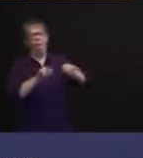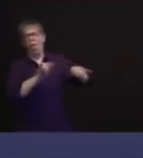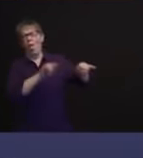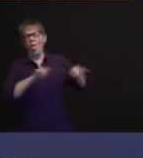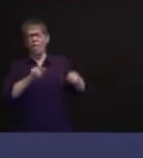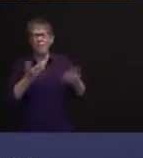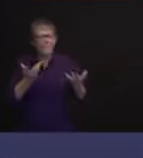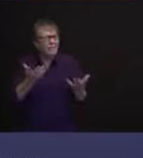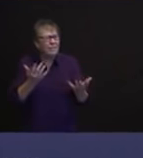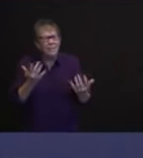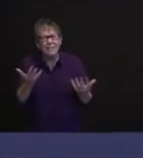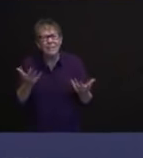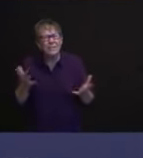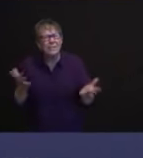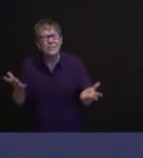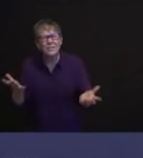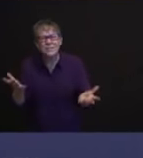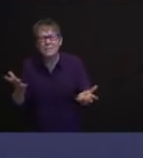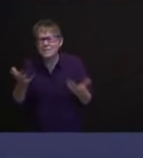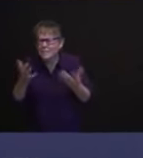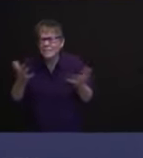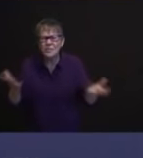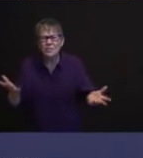Good questions.